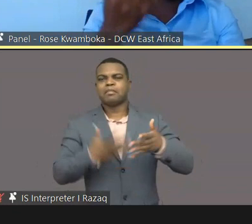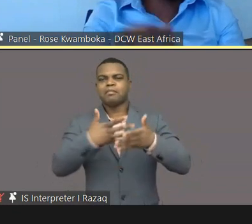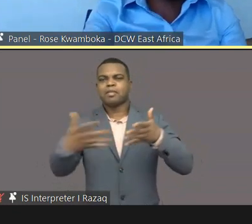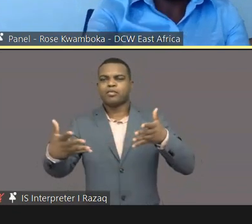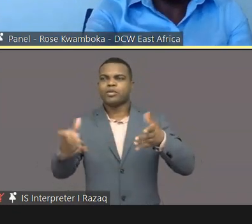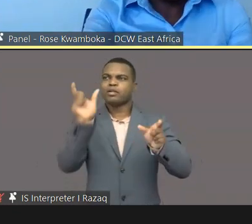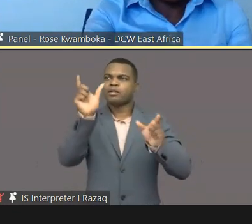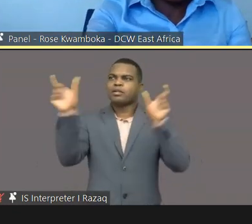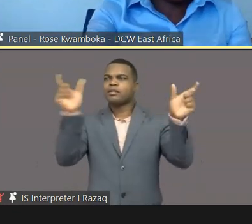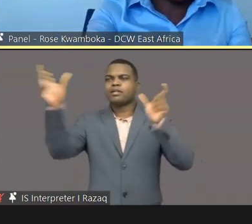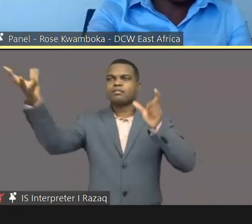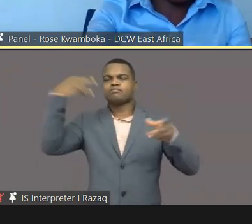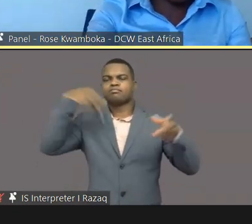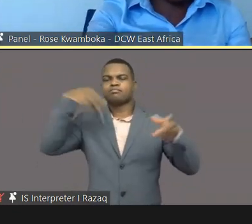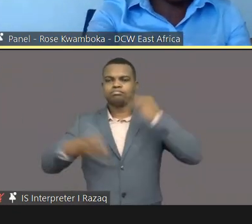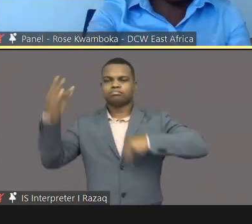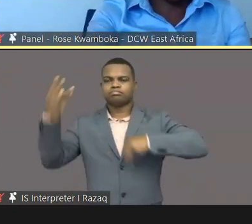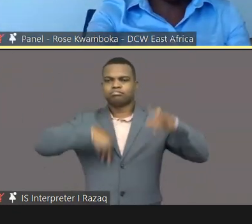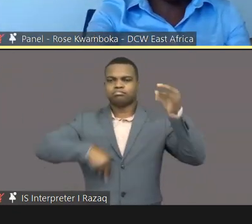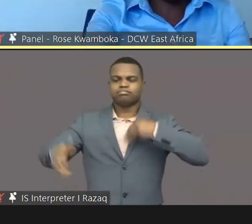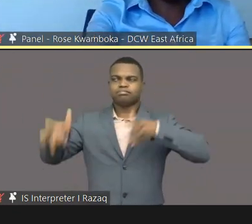Back to you, Joanna.